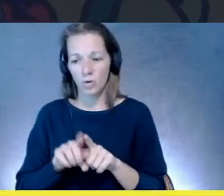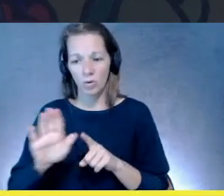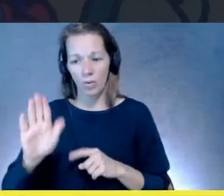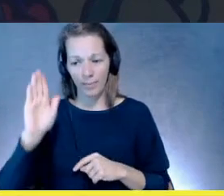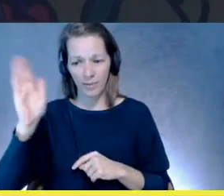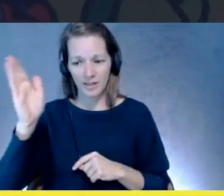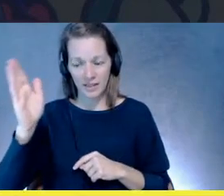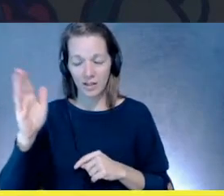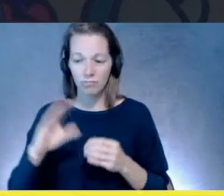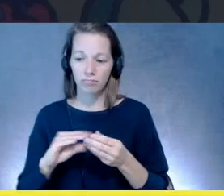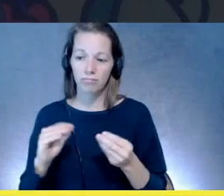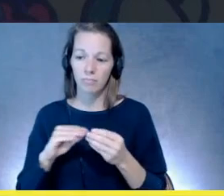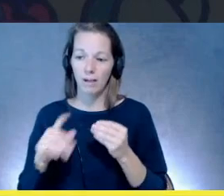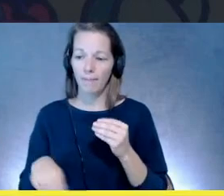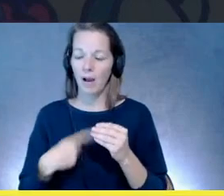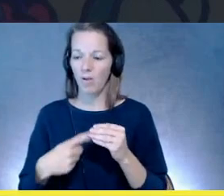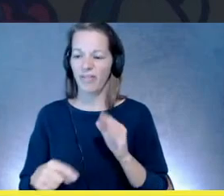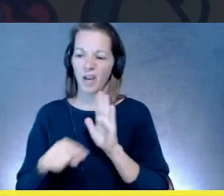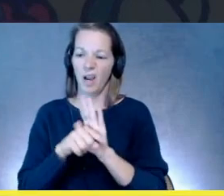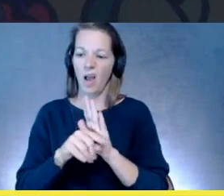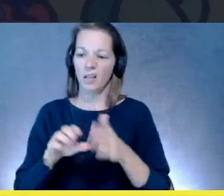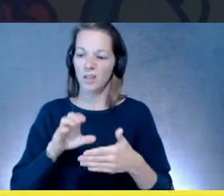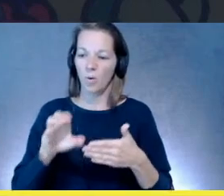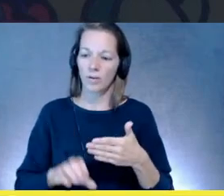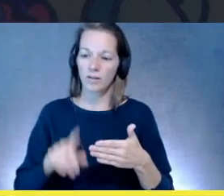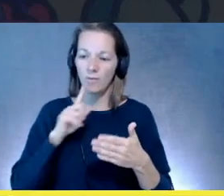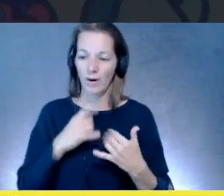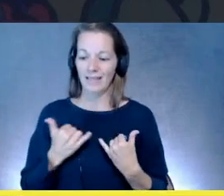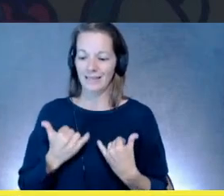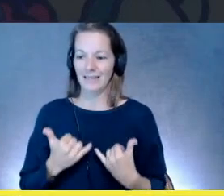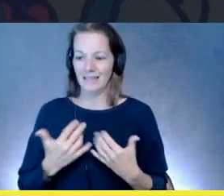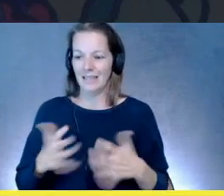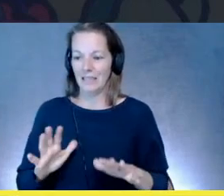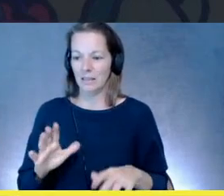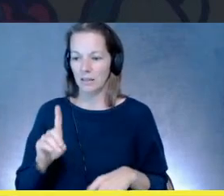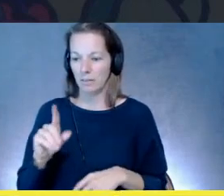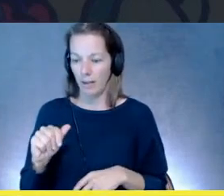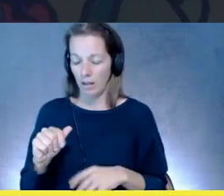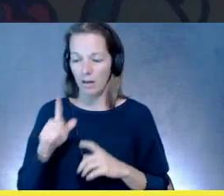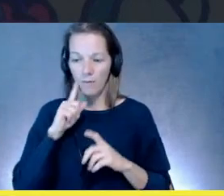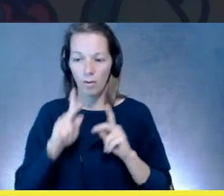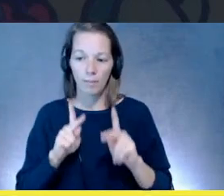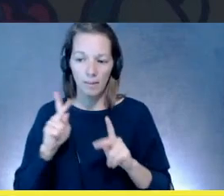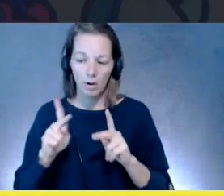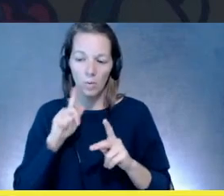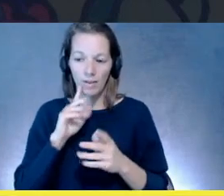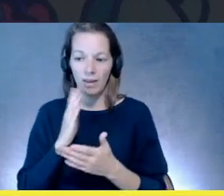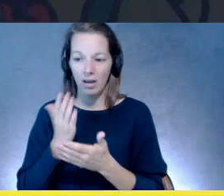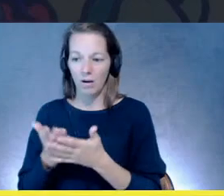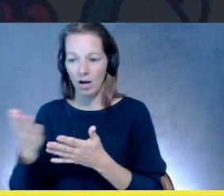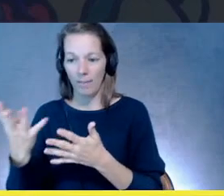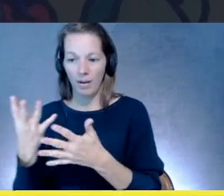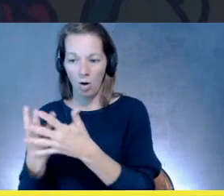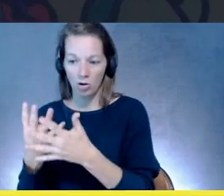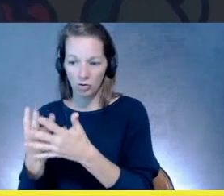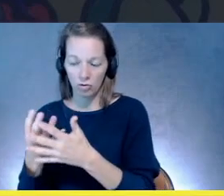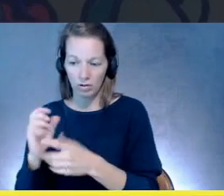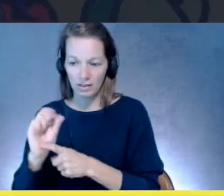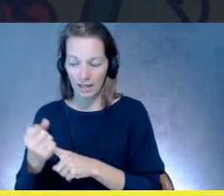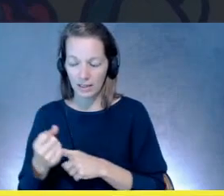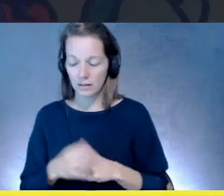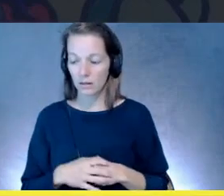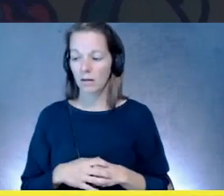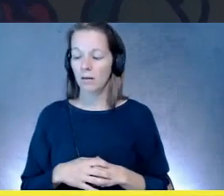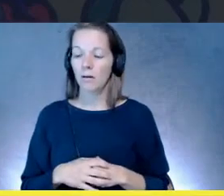little bit about the consequences of existing disability for people when they end up in carceral settings. Maybe if